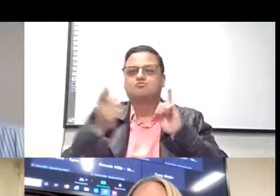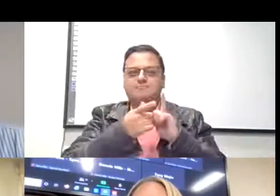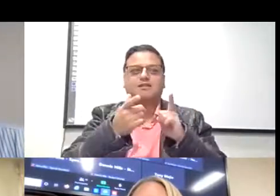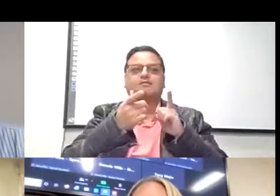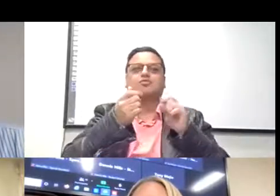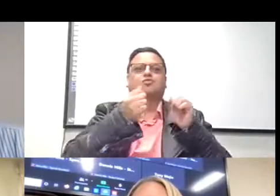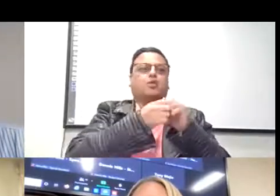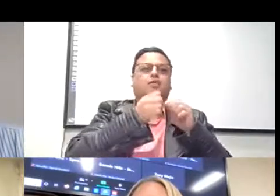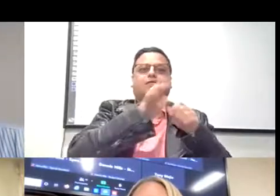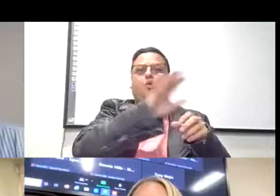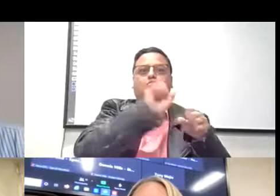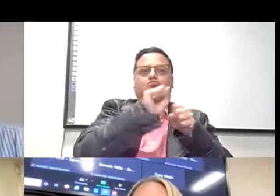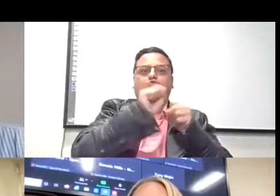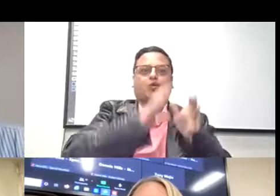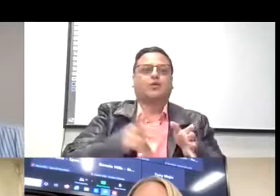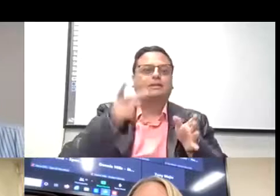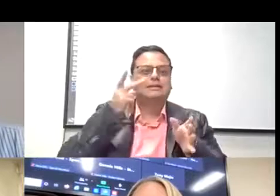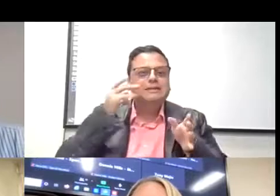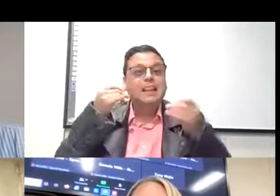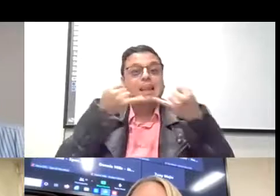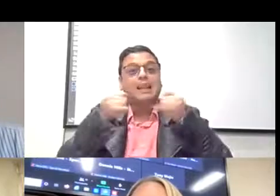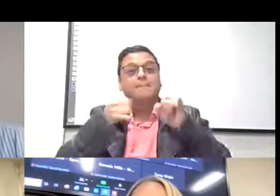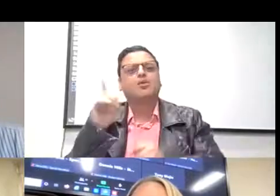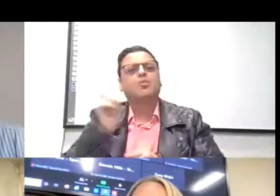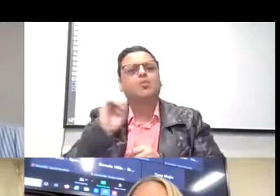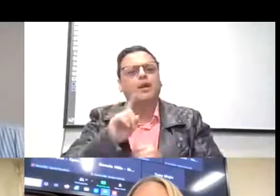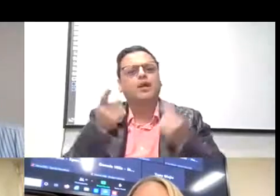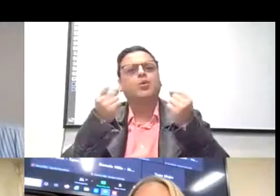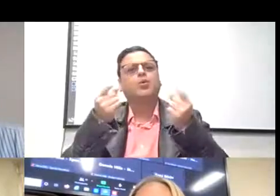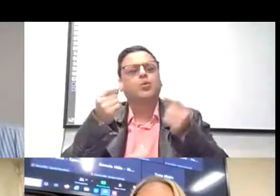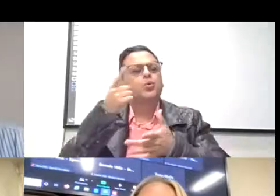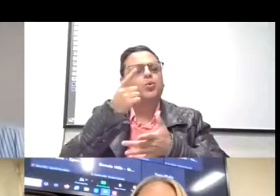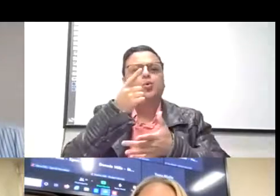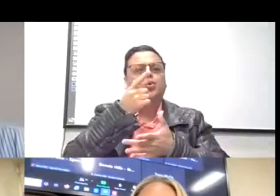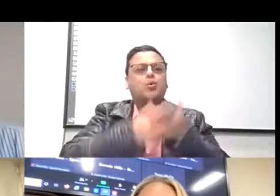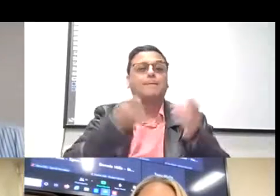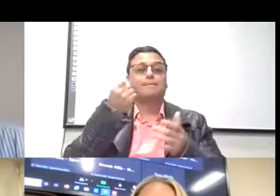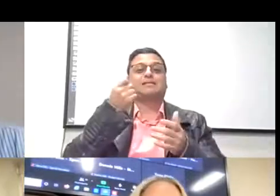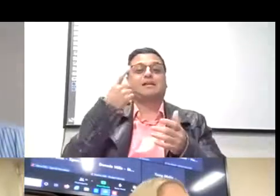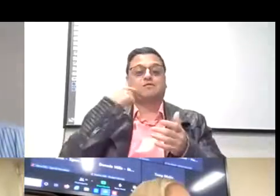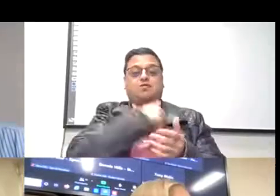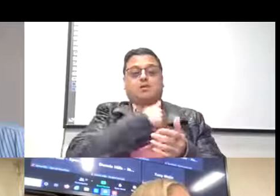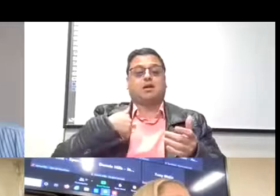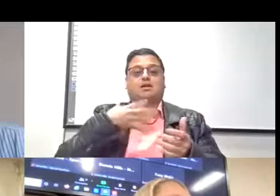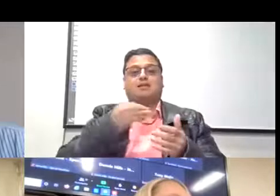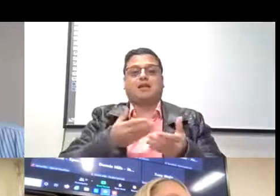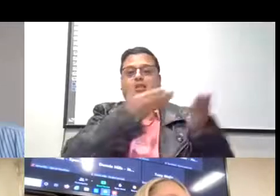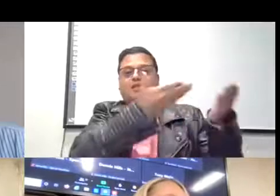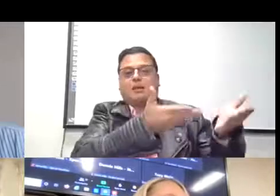trades and figure out where this line is, what makes sense for both us and for them, so